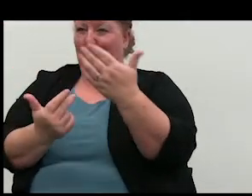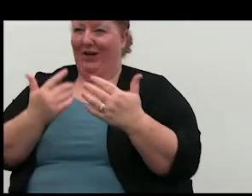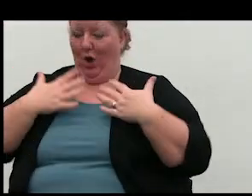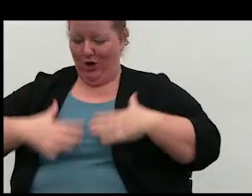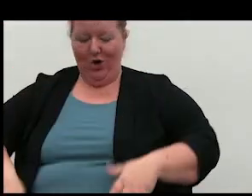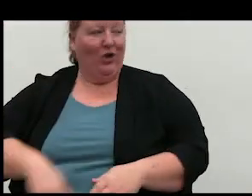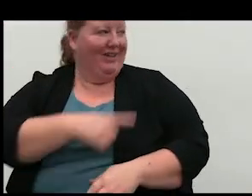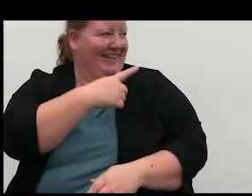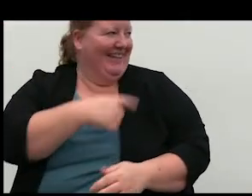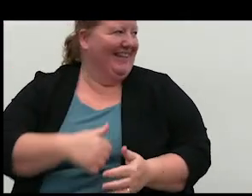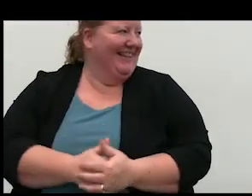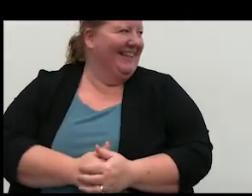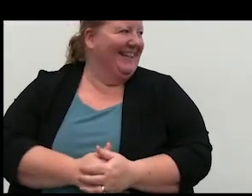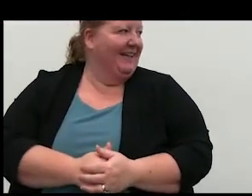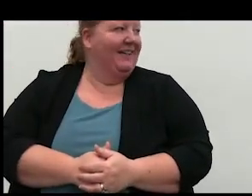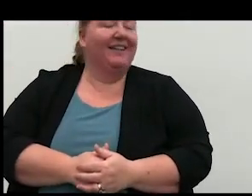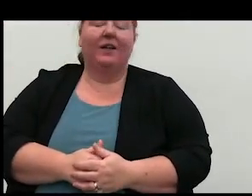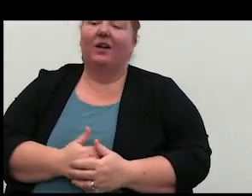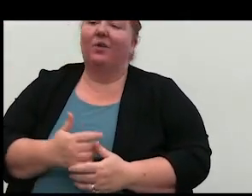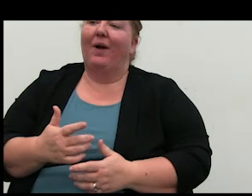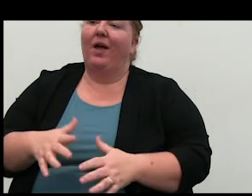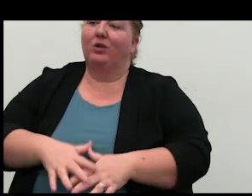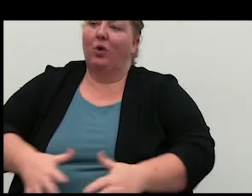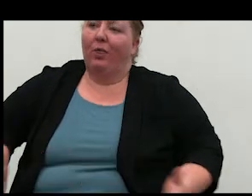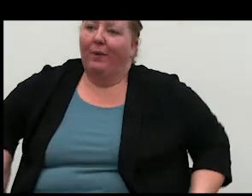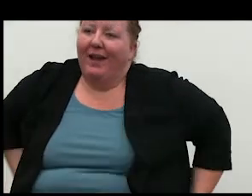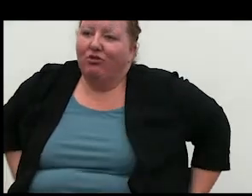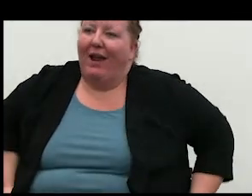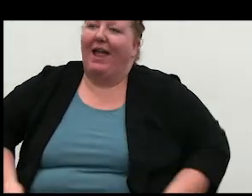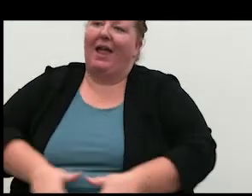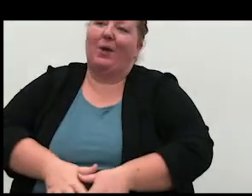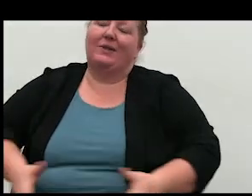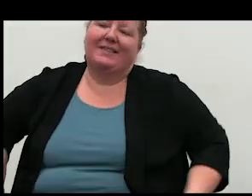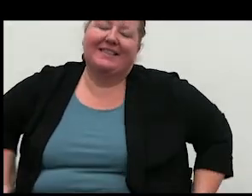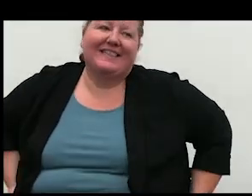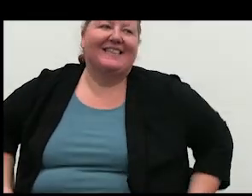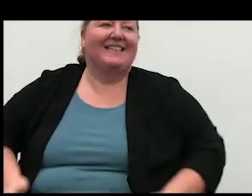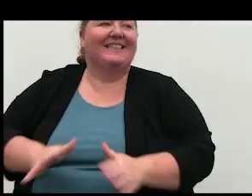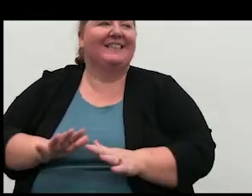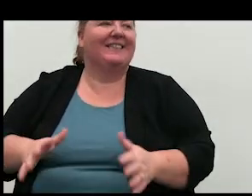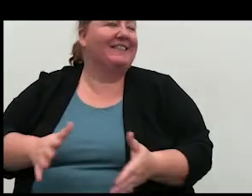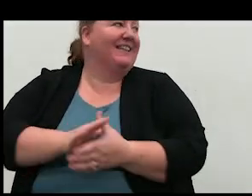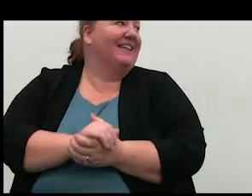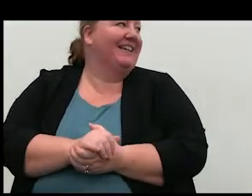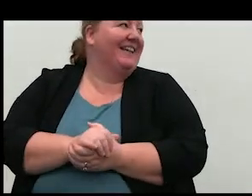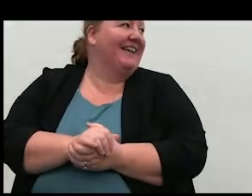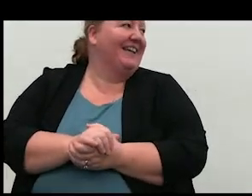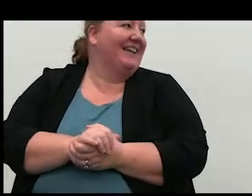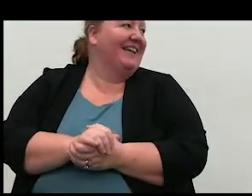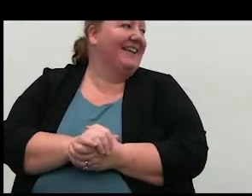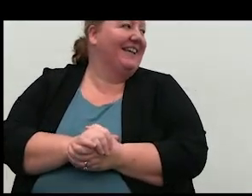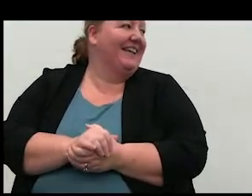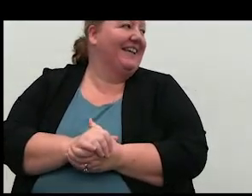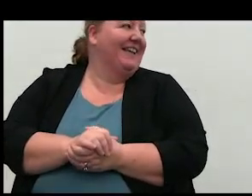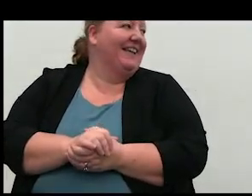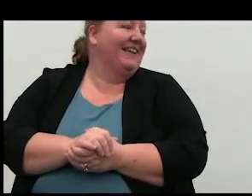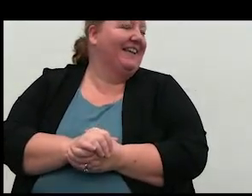mathematician. Well, of course, it goes all the way around, so it's non-Euclidean space. Yeah, I know, I